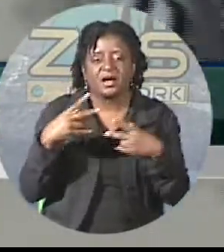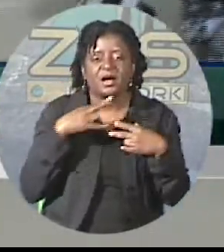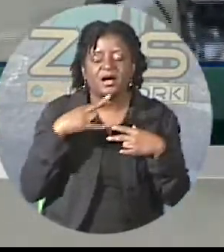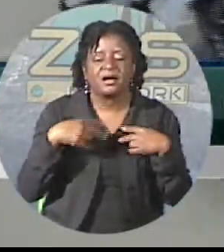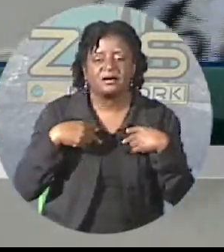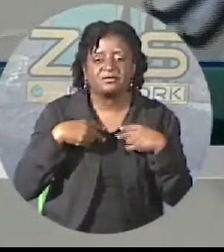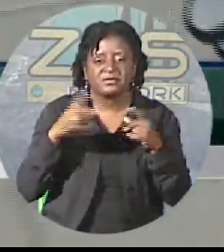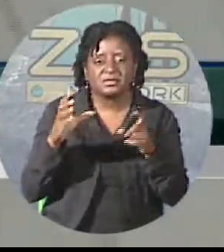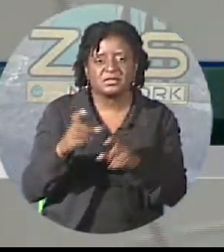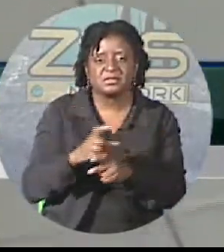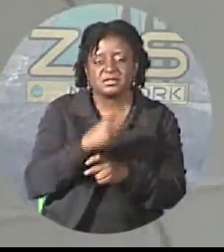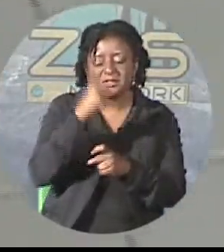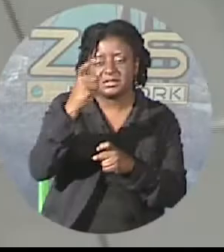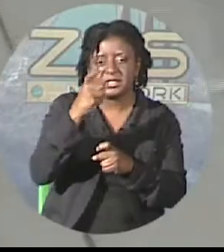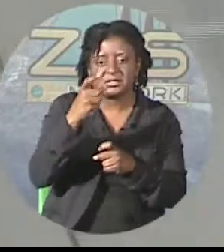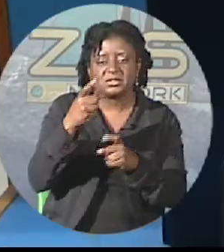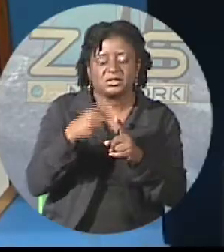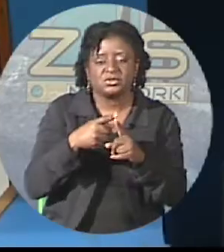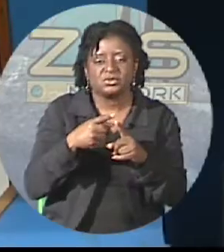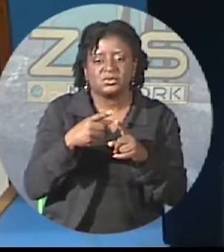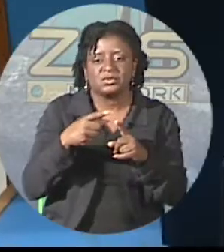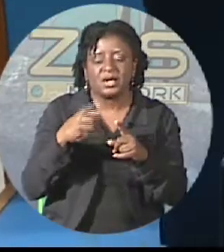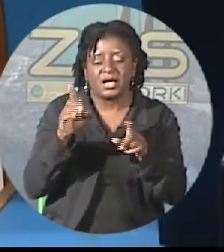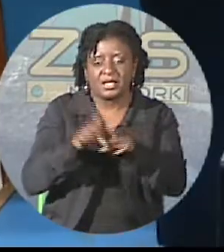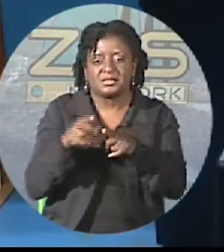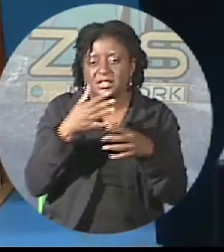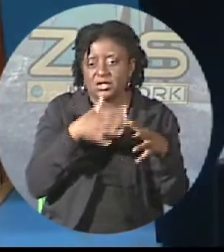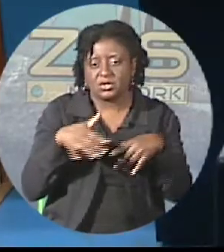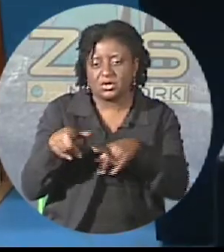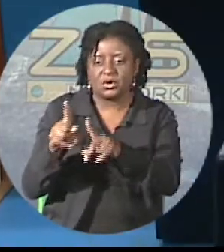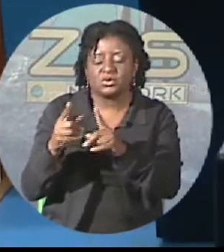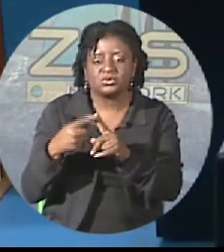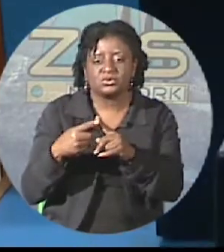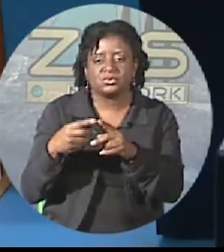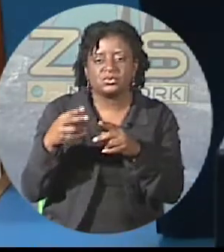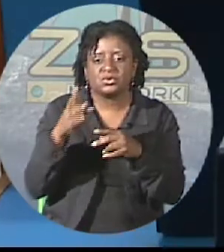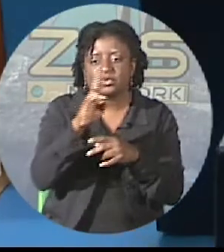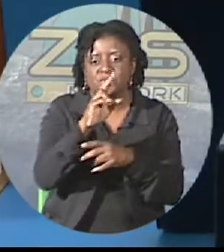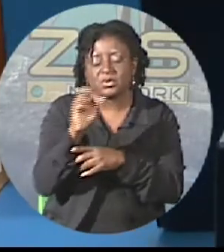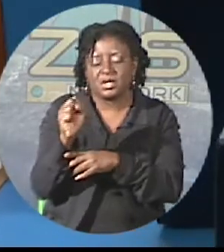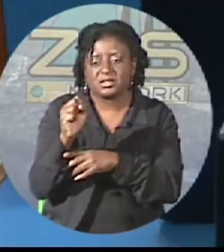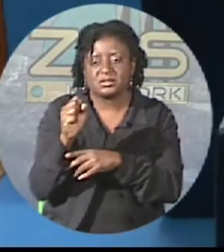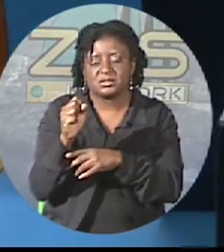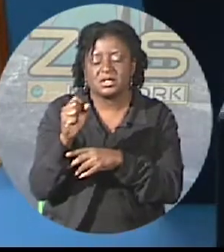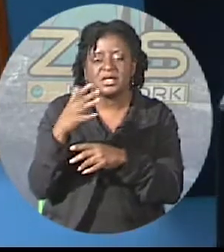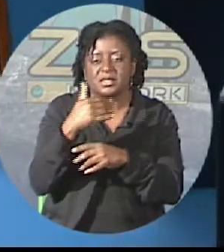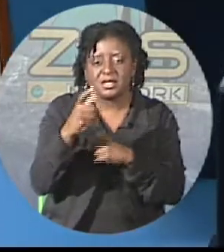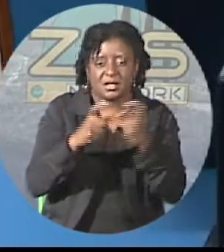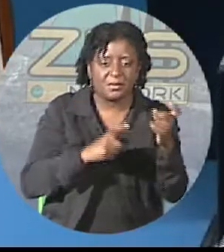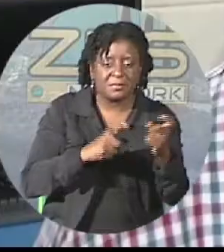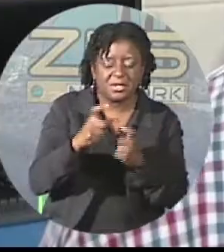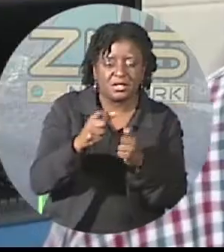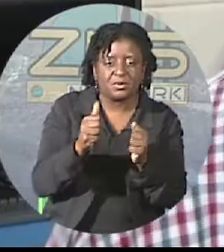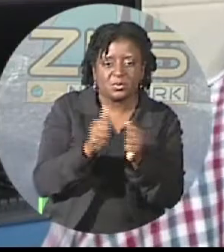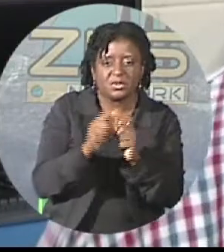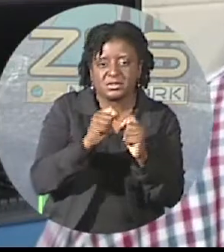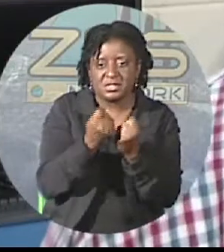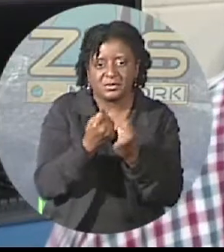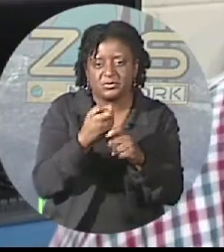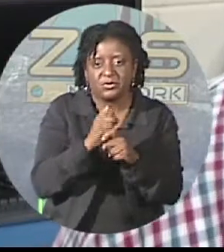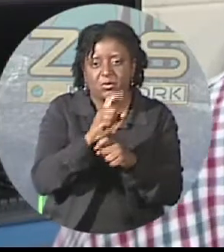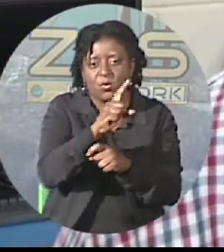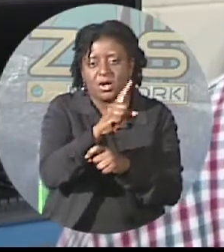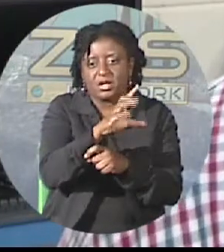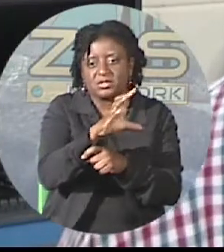in the first global challenge. The students will compete with teams from 160 countries. Teacher and facilitator for the